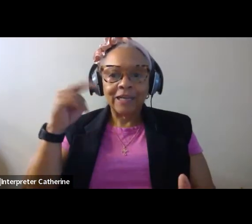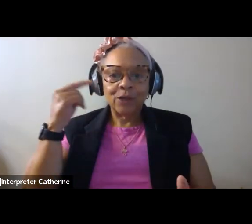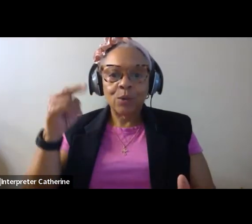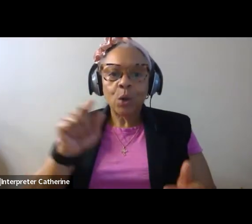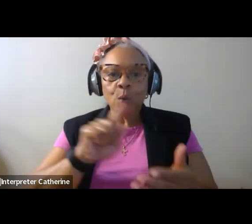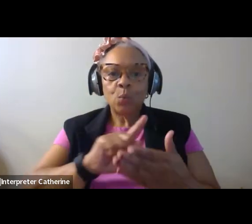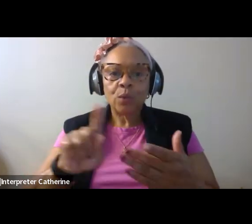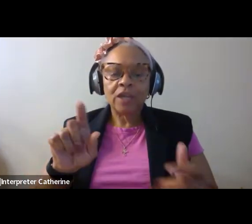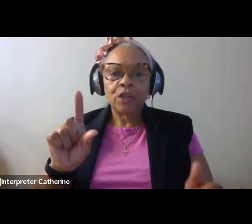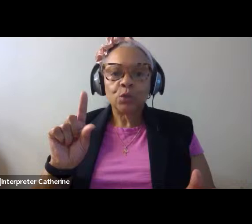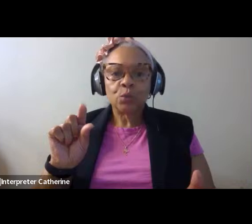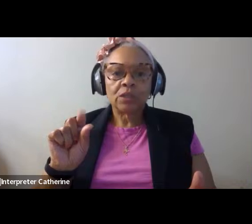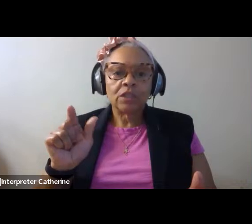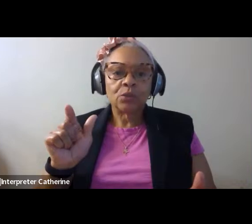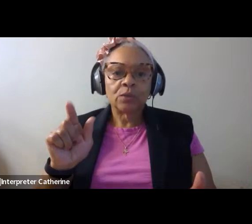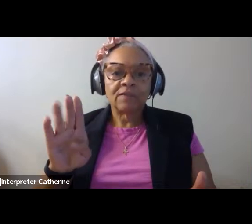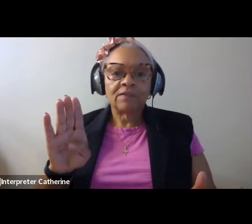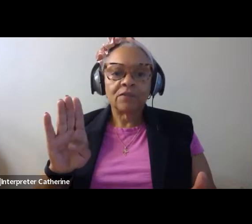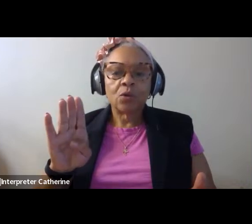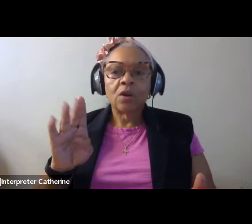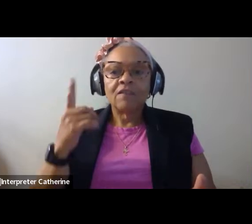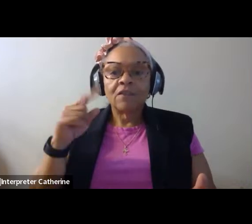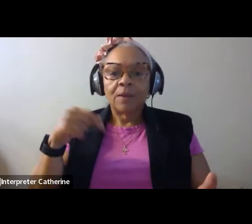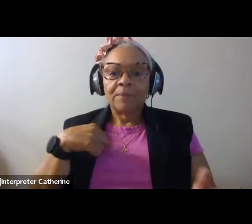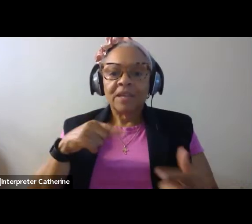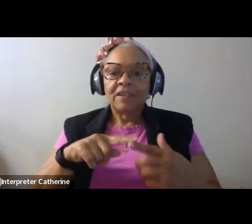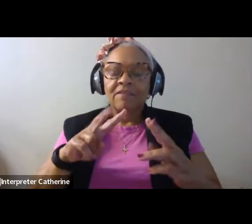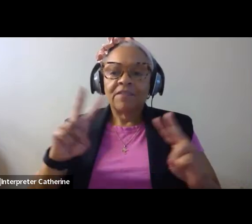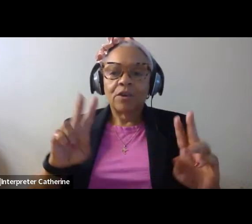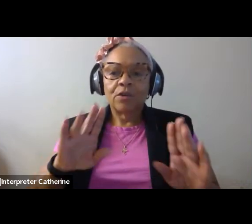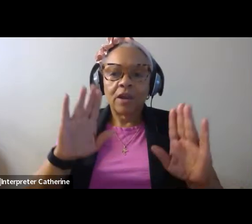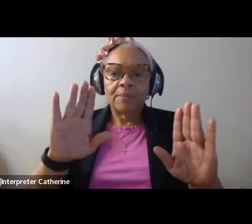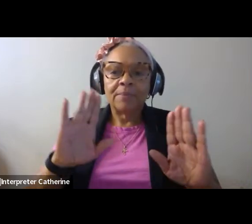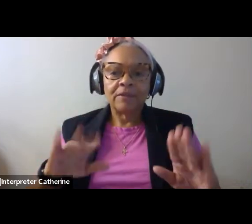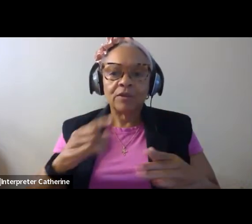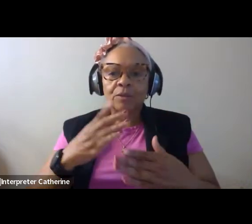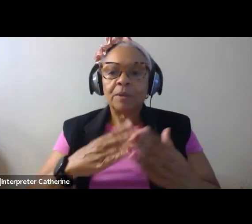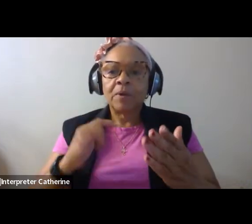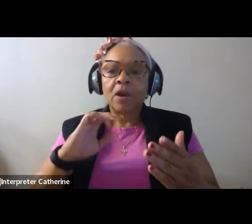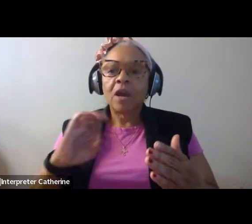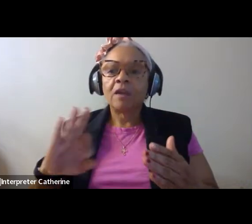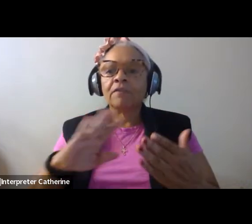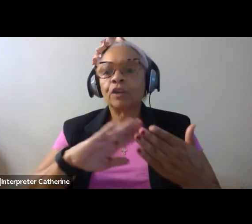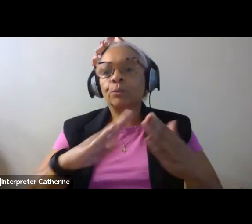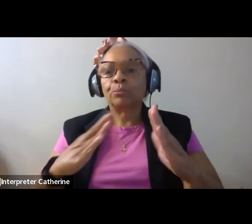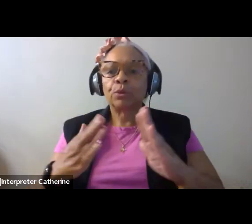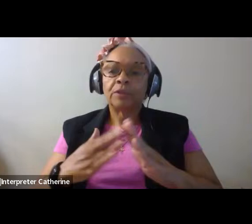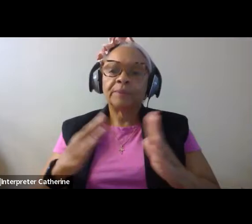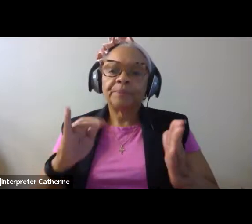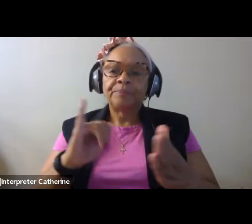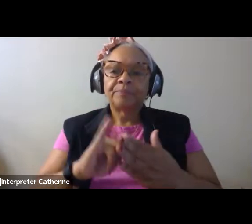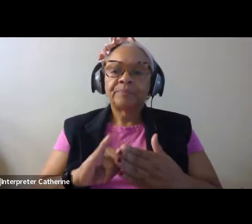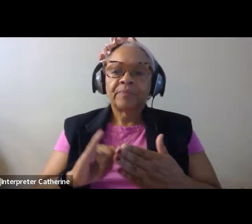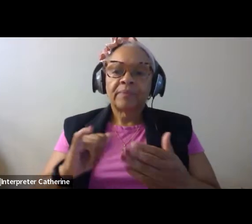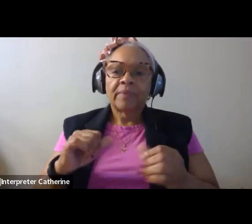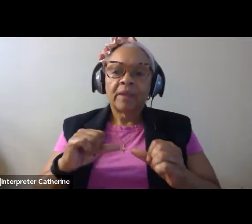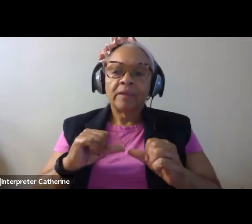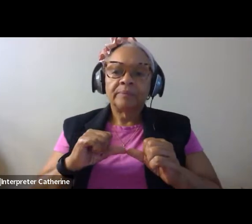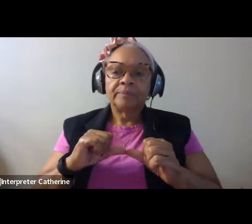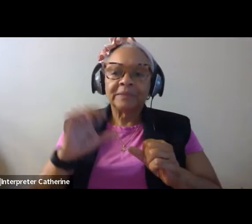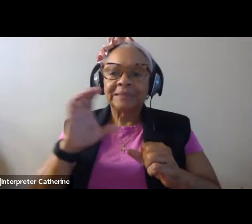2024. So for me, it's really amazing to be part of a community that seeks